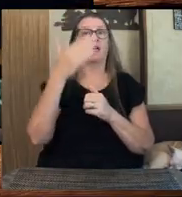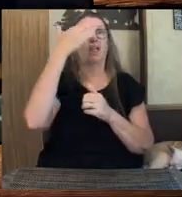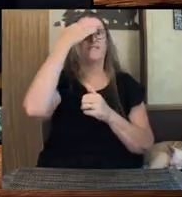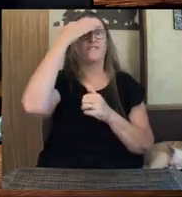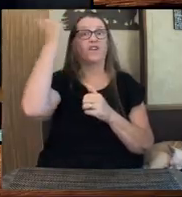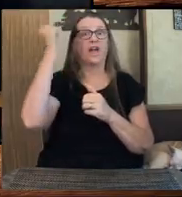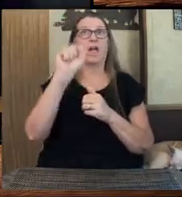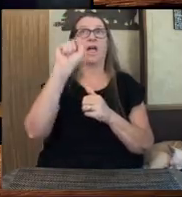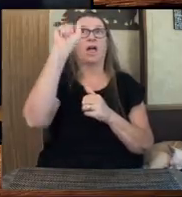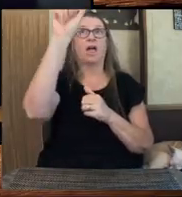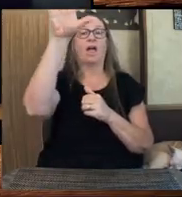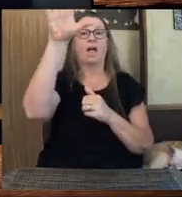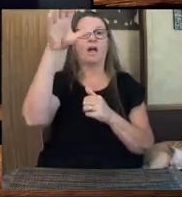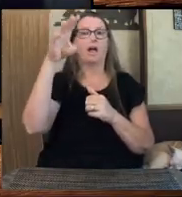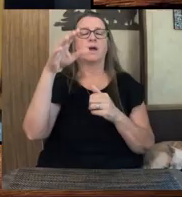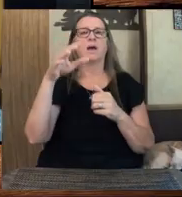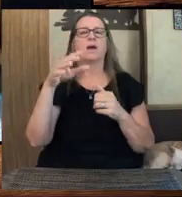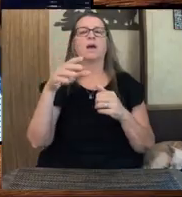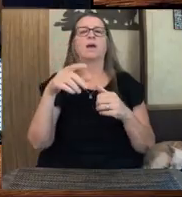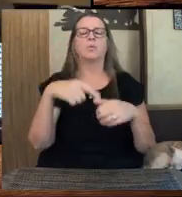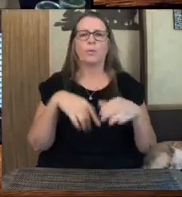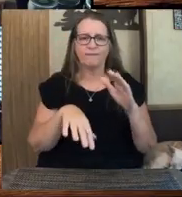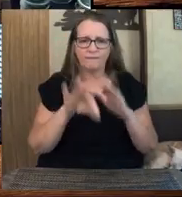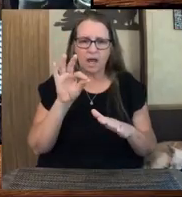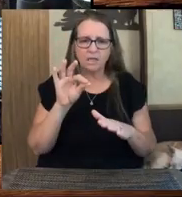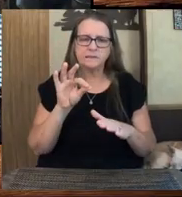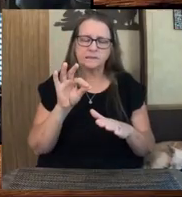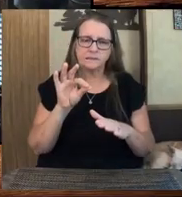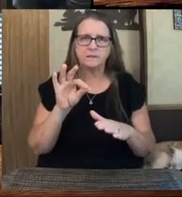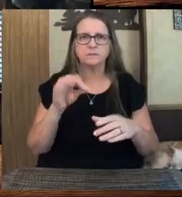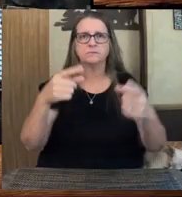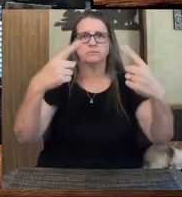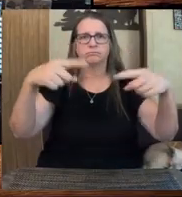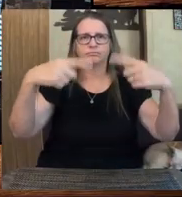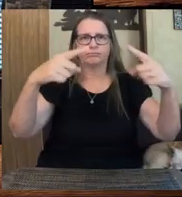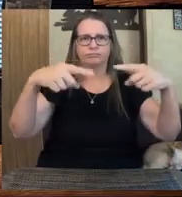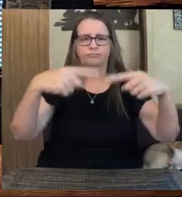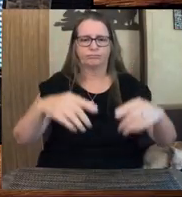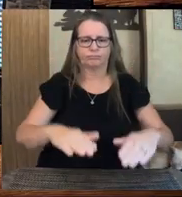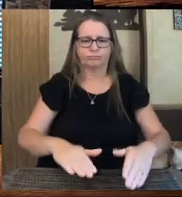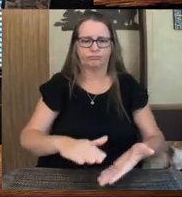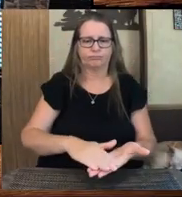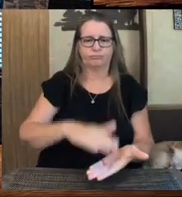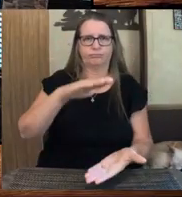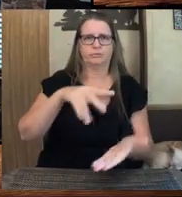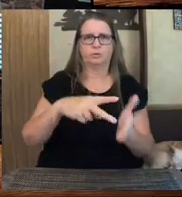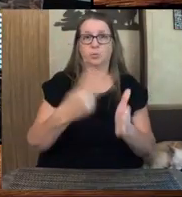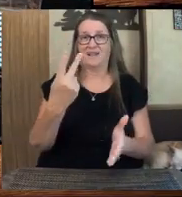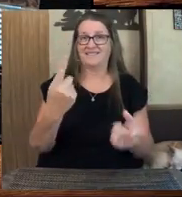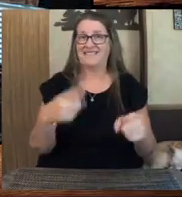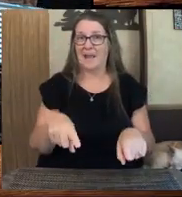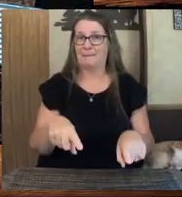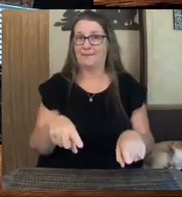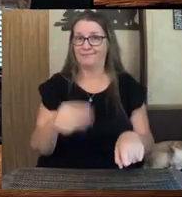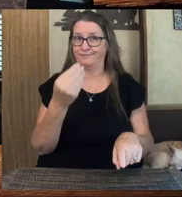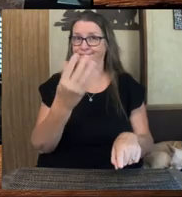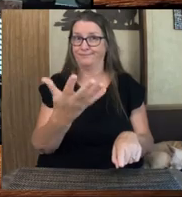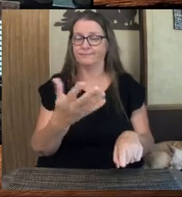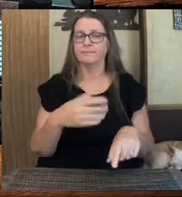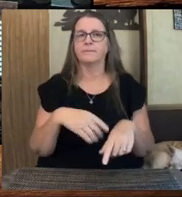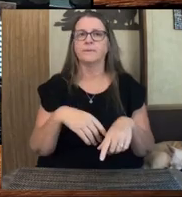it up here. If you don't put it up here, you will come back to find the whole roll down here. It's happened